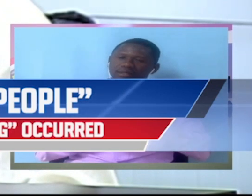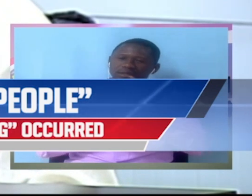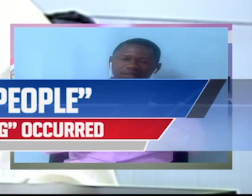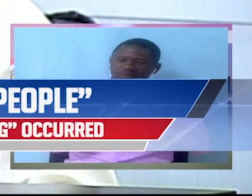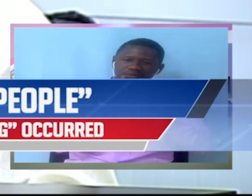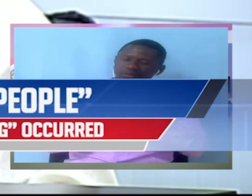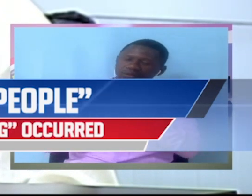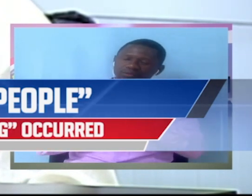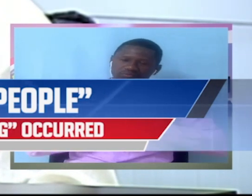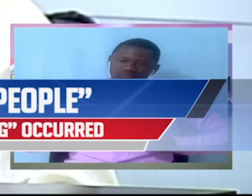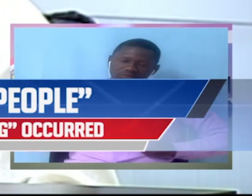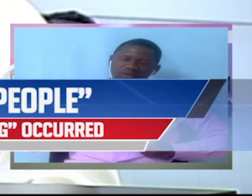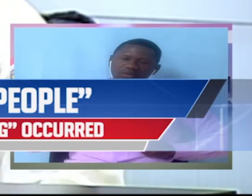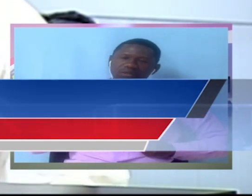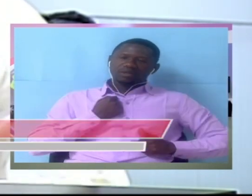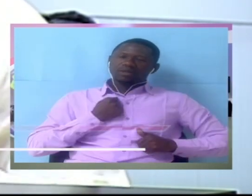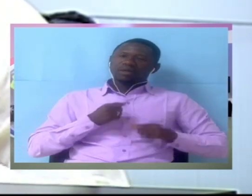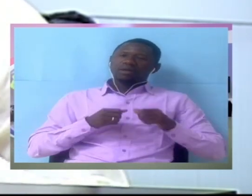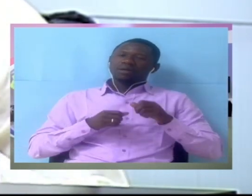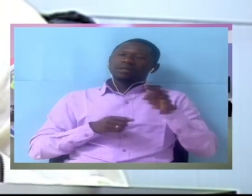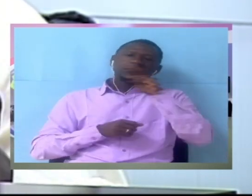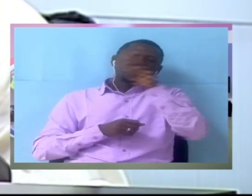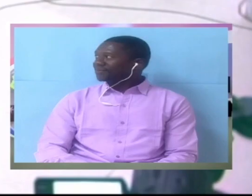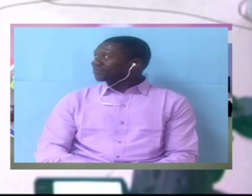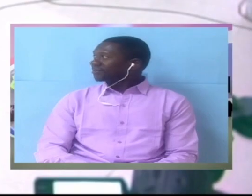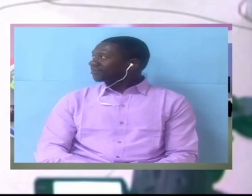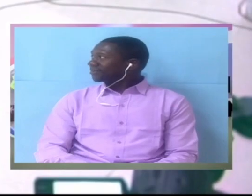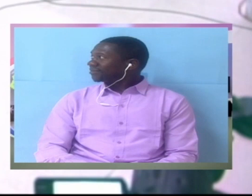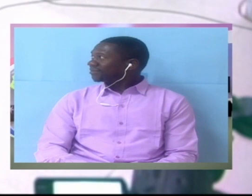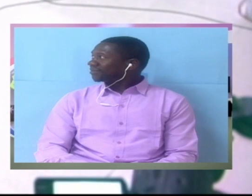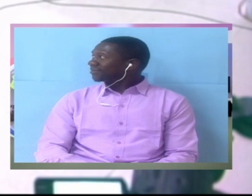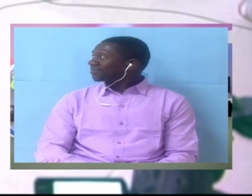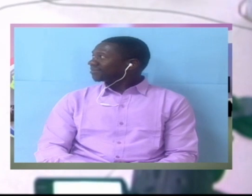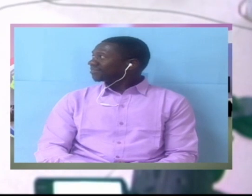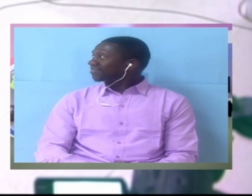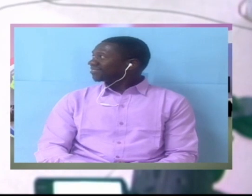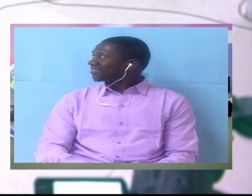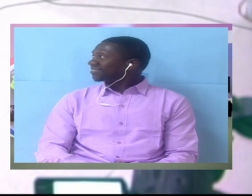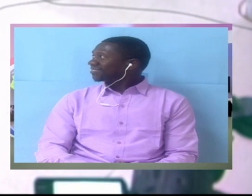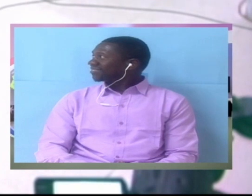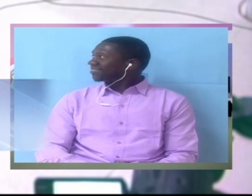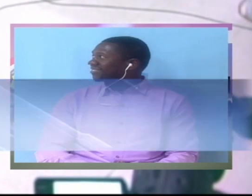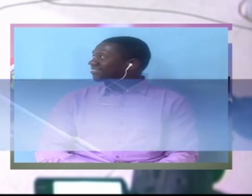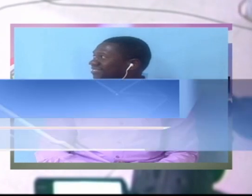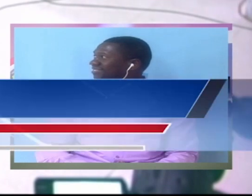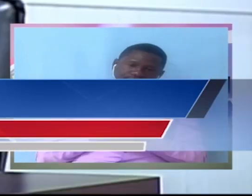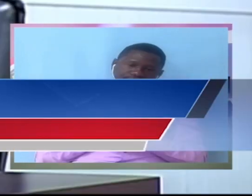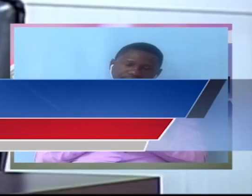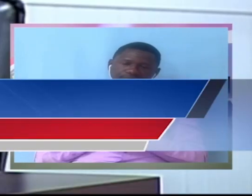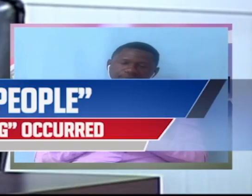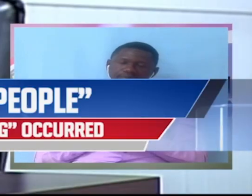people, the former president, Yahya Jammeh, used to send people from State House to join the panel, and those people will be feeding him with